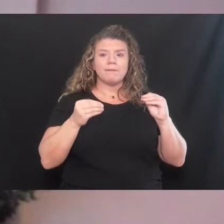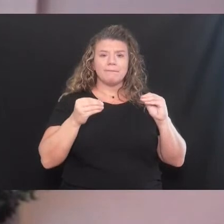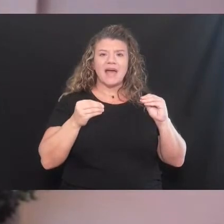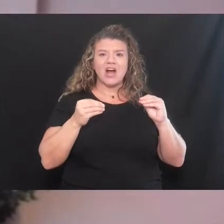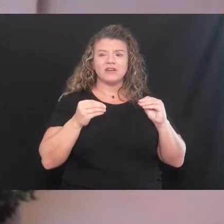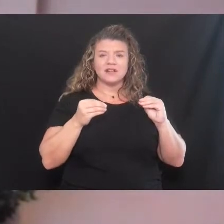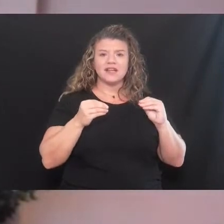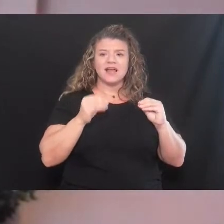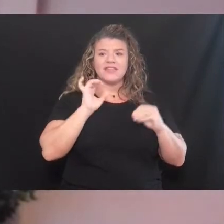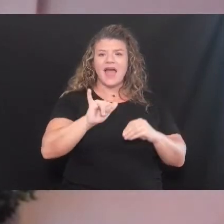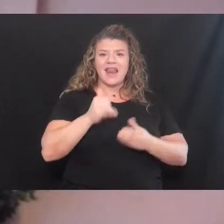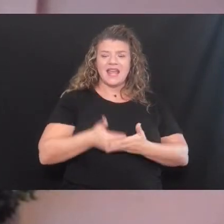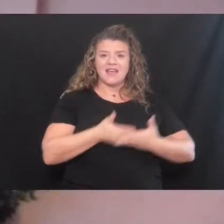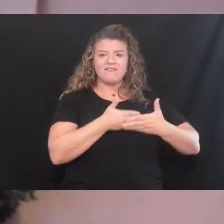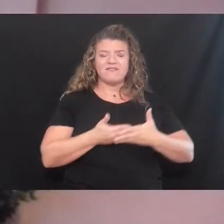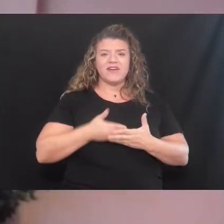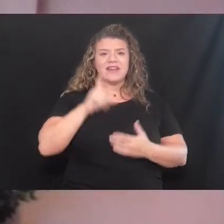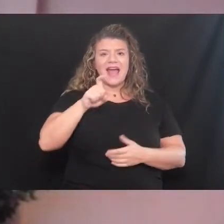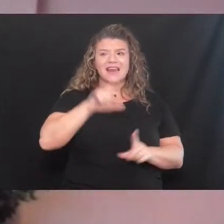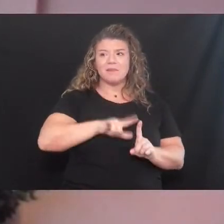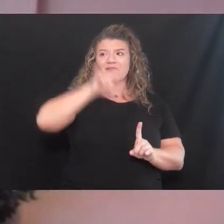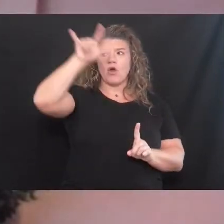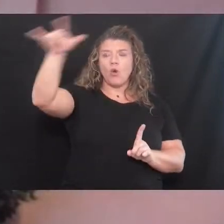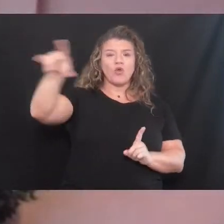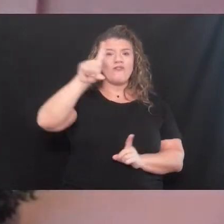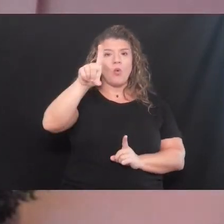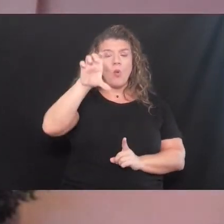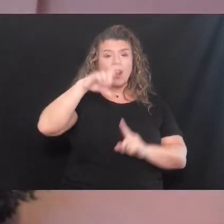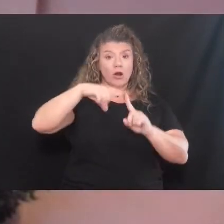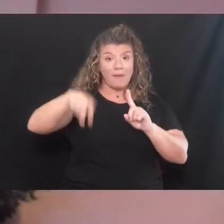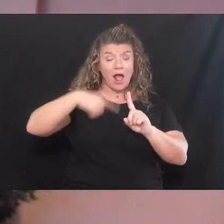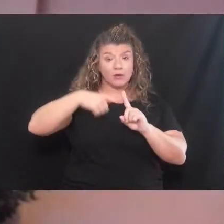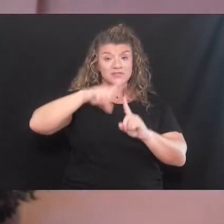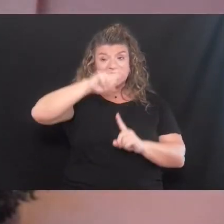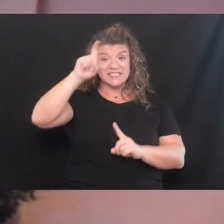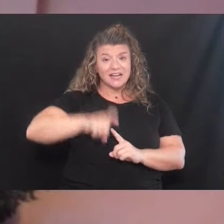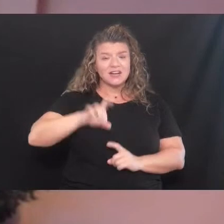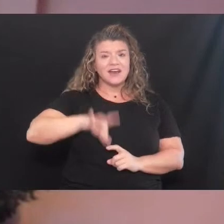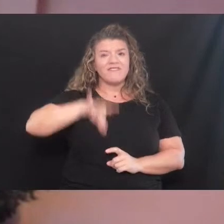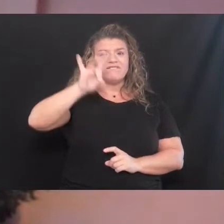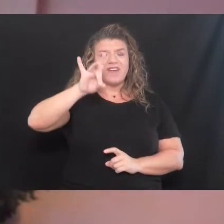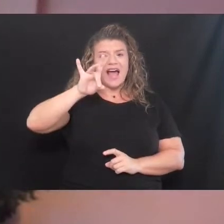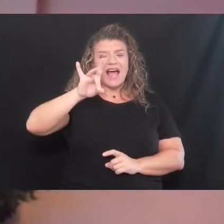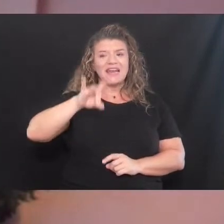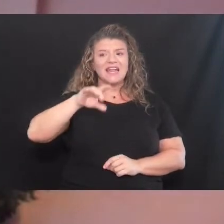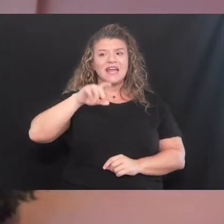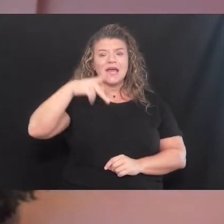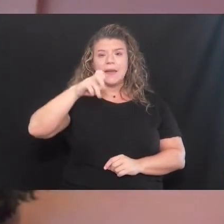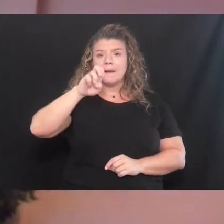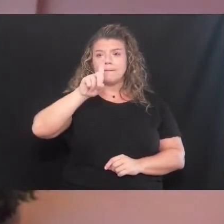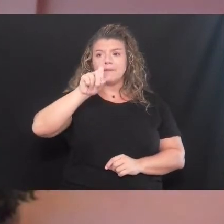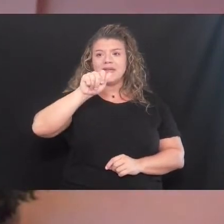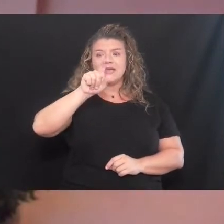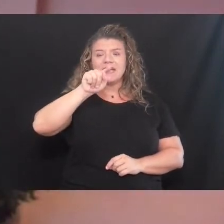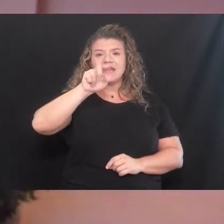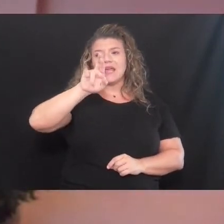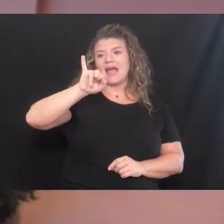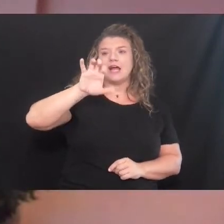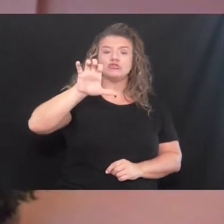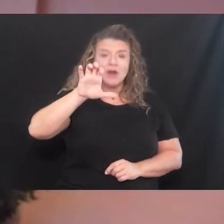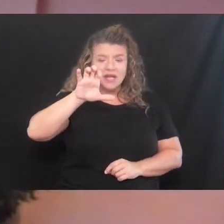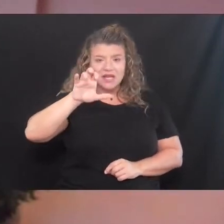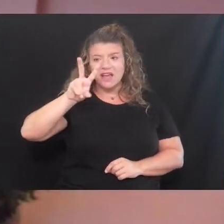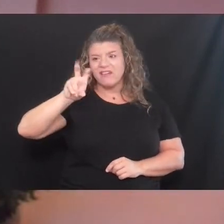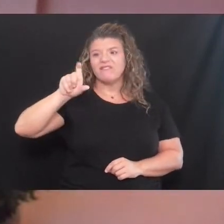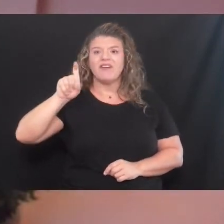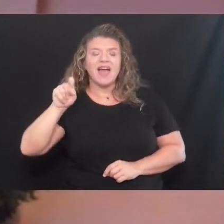9-month-old infant that had to be flown over 100 miles in Texas to find a pediatric bed because of a problem that they were